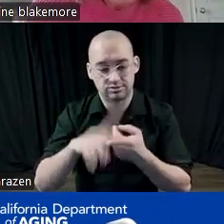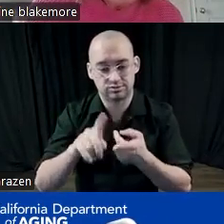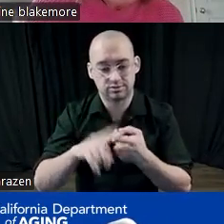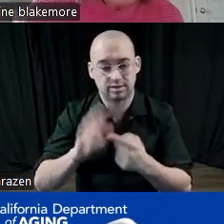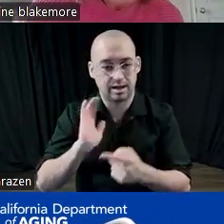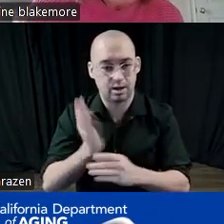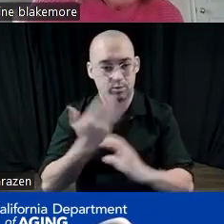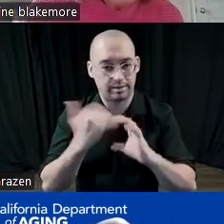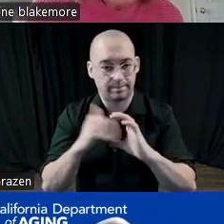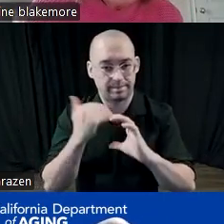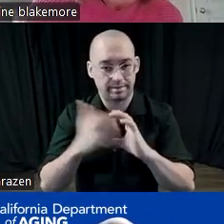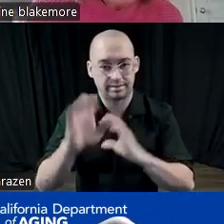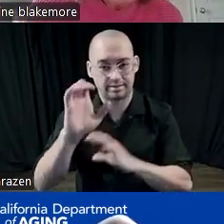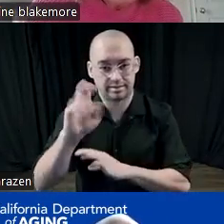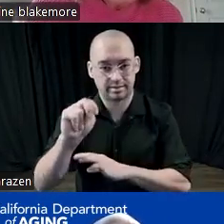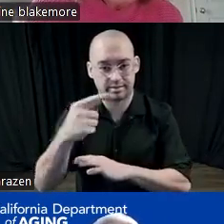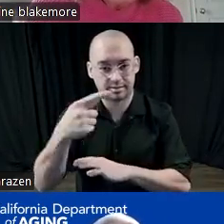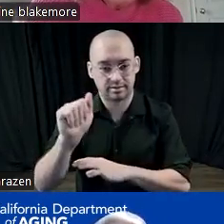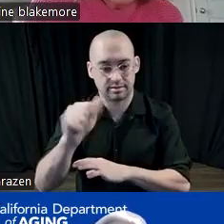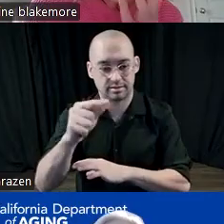email box, engage,